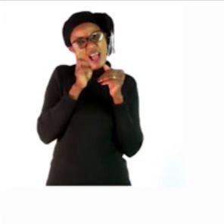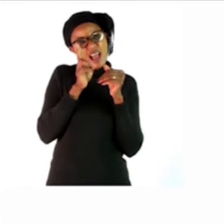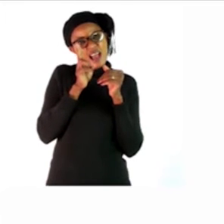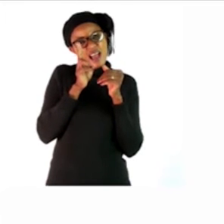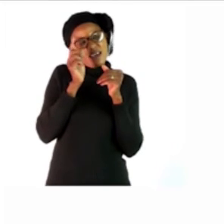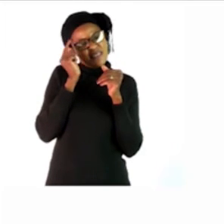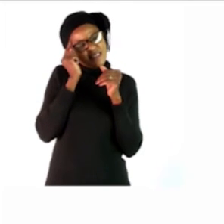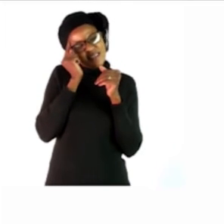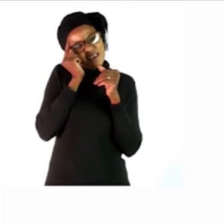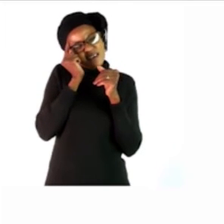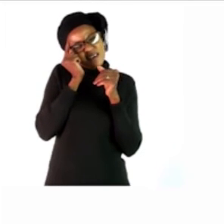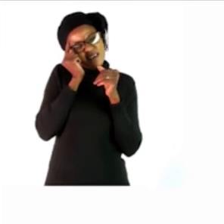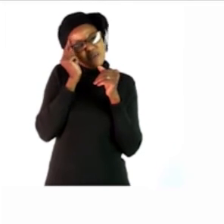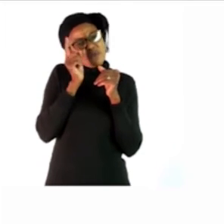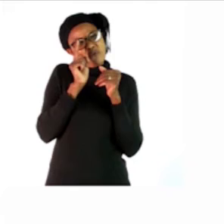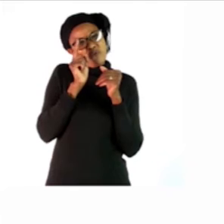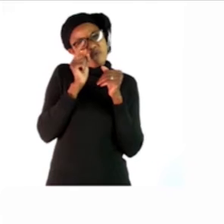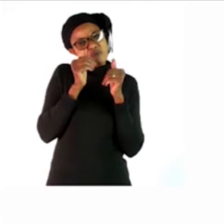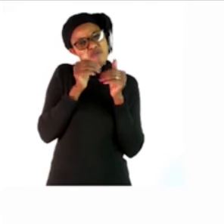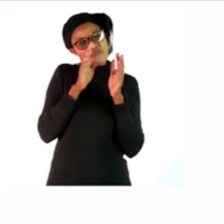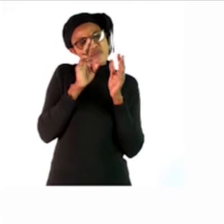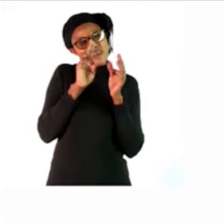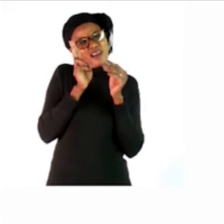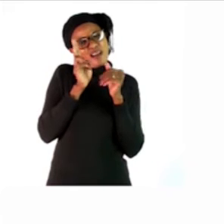think. What starts with H?